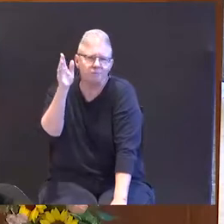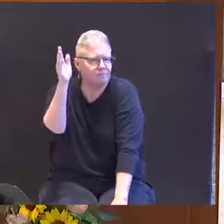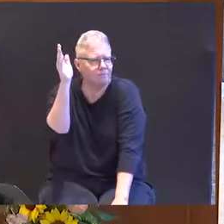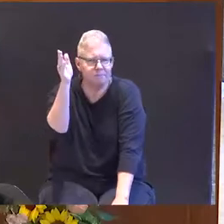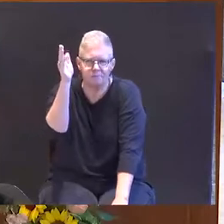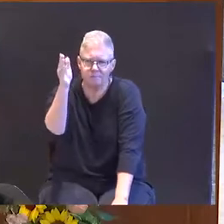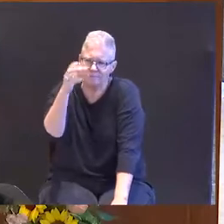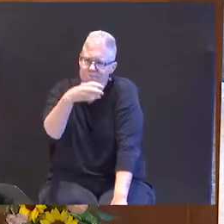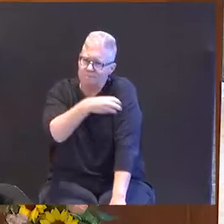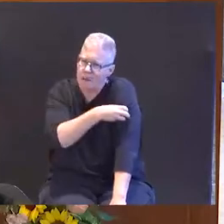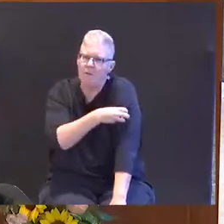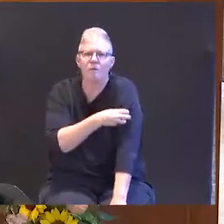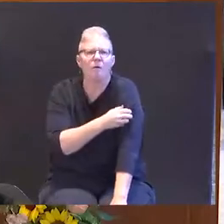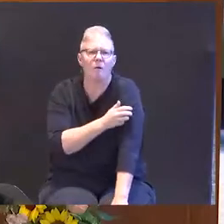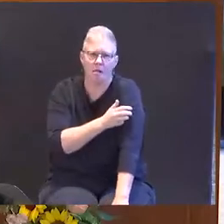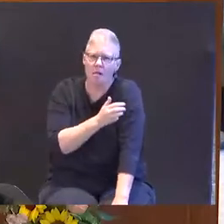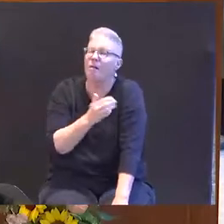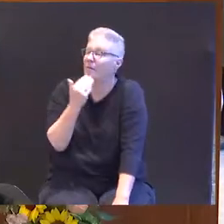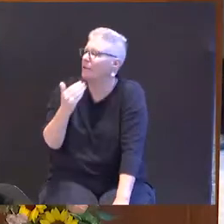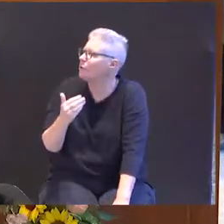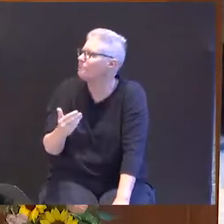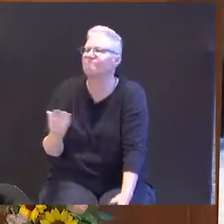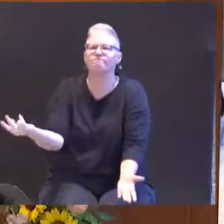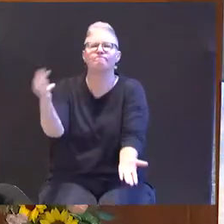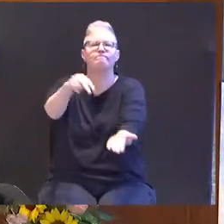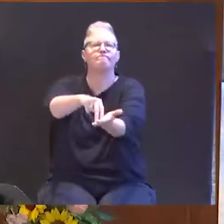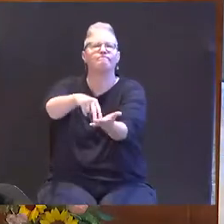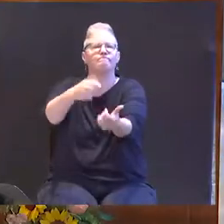Stand Up. So let's stand up.